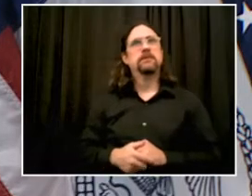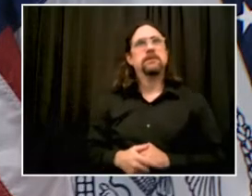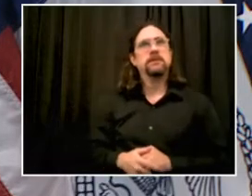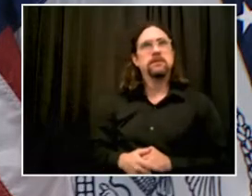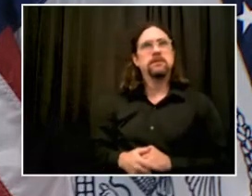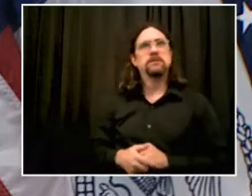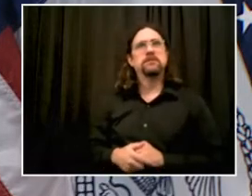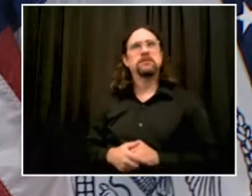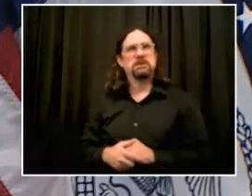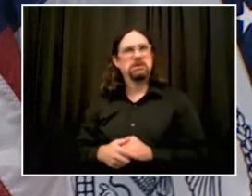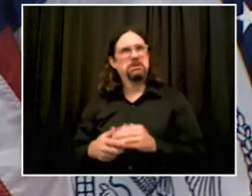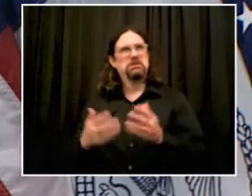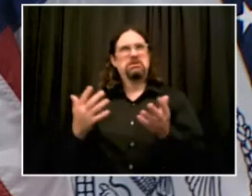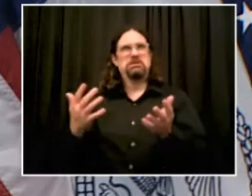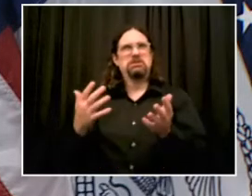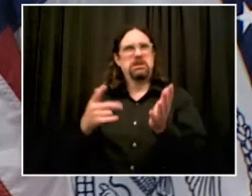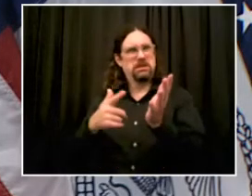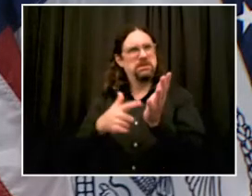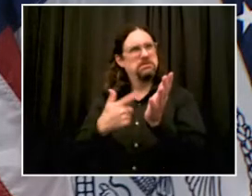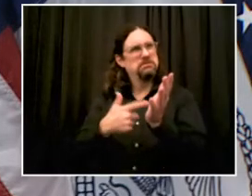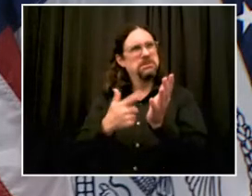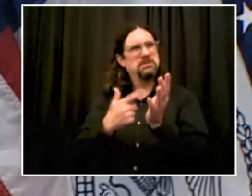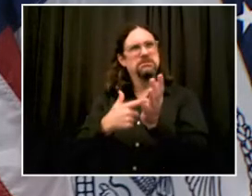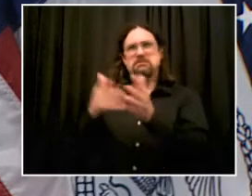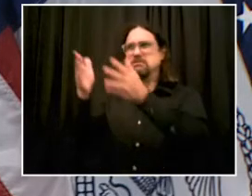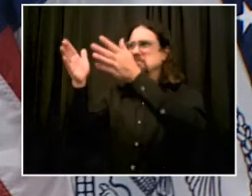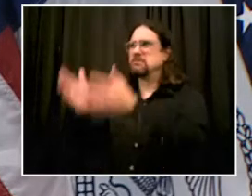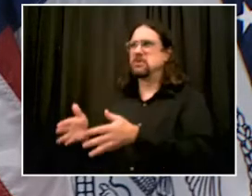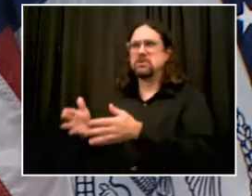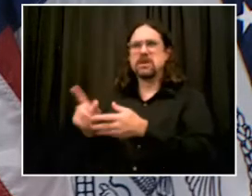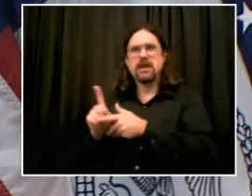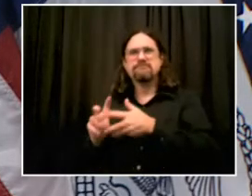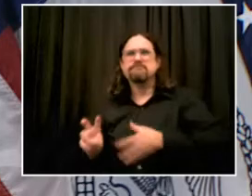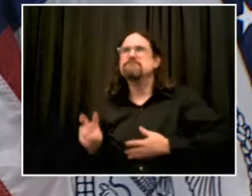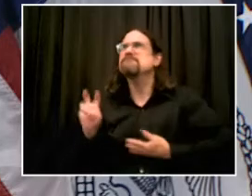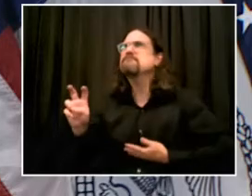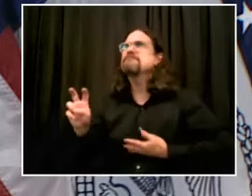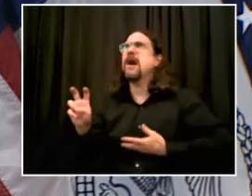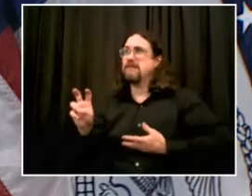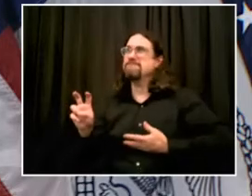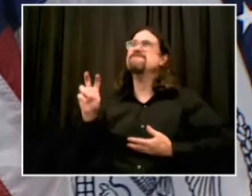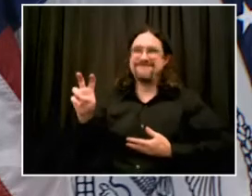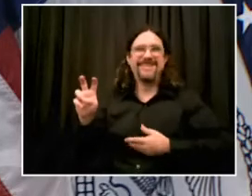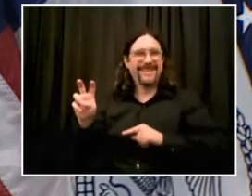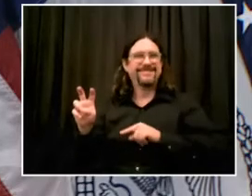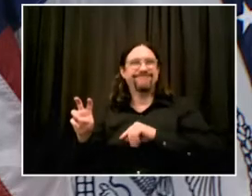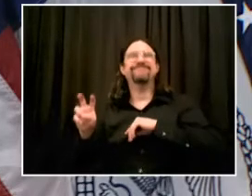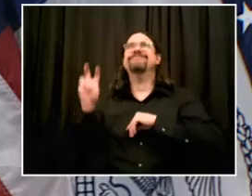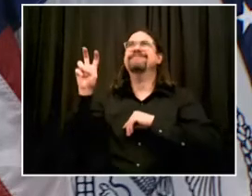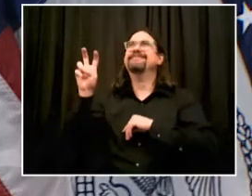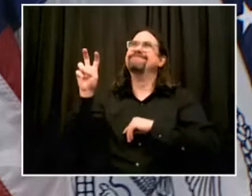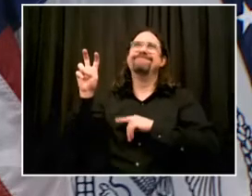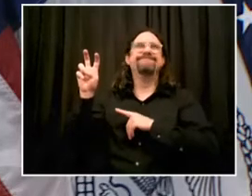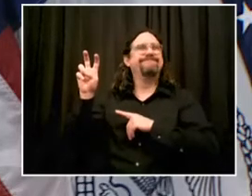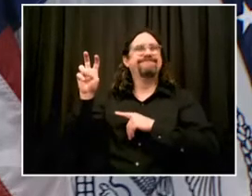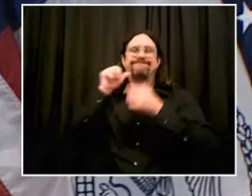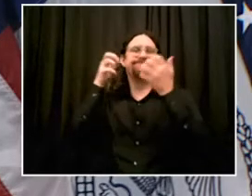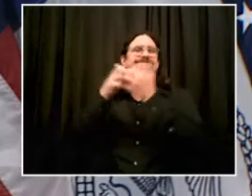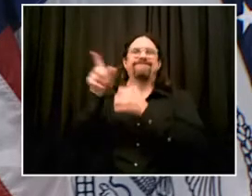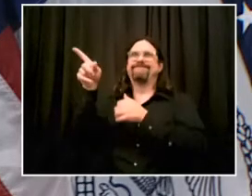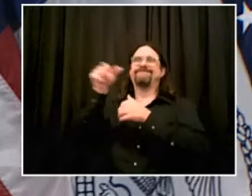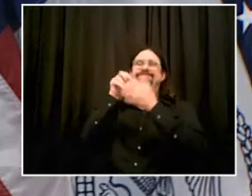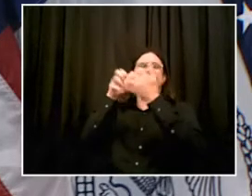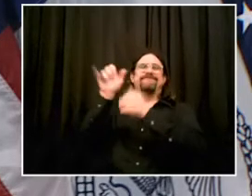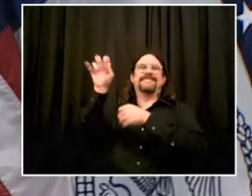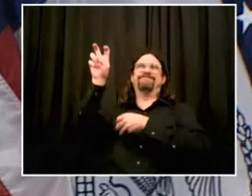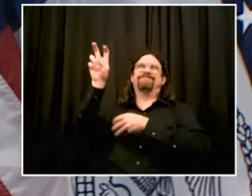you can also have a lot of respect, and I do, for Dr. Barbeau and her contributions. She's a very devoted public servant. Her whole career, starting